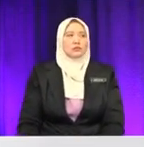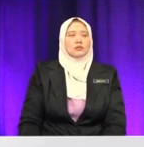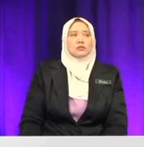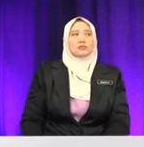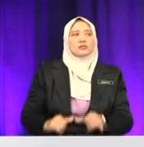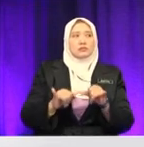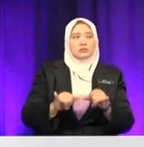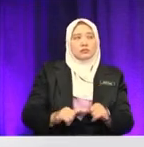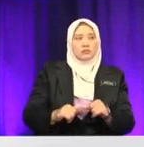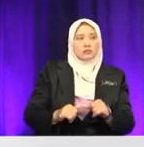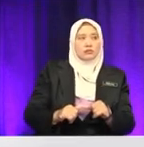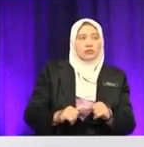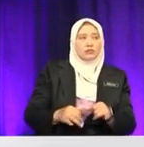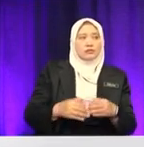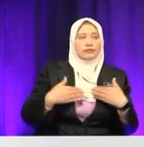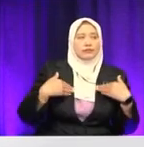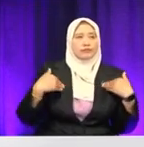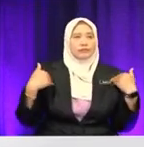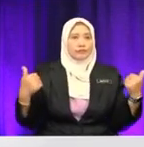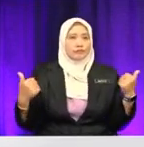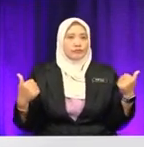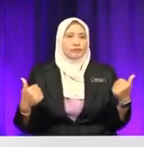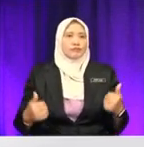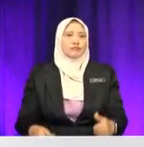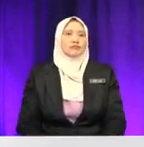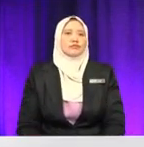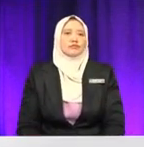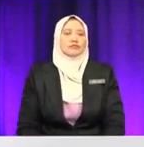and can allow new ways of diet.